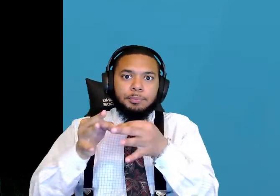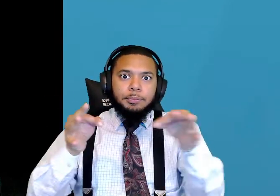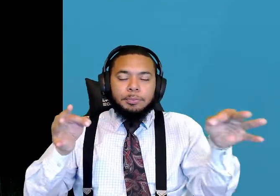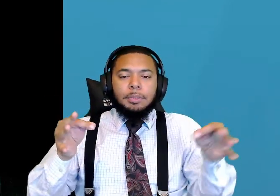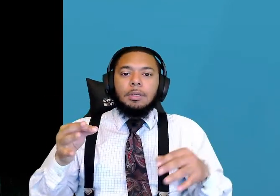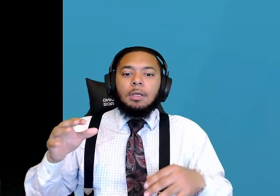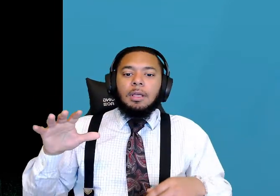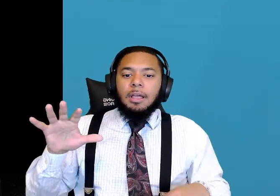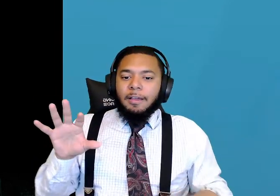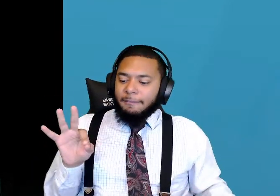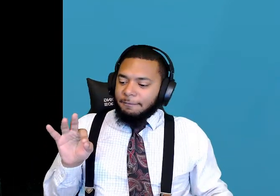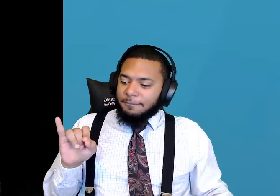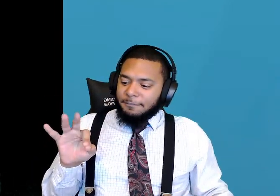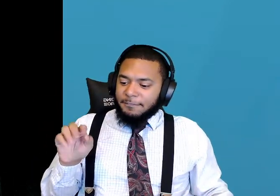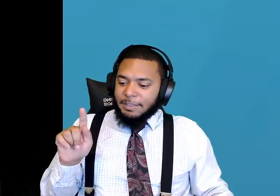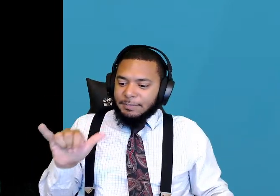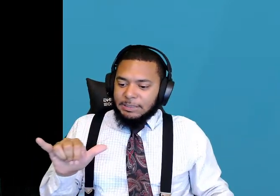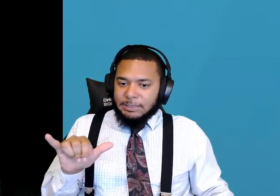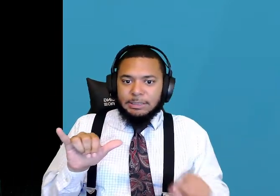$52,